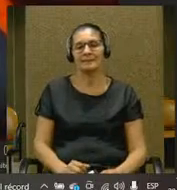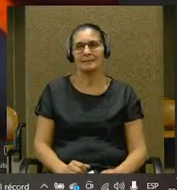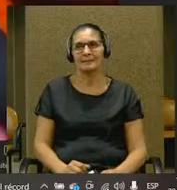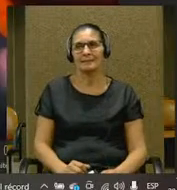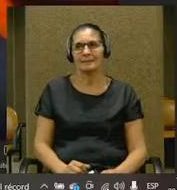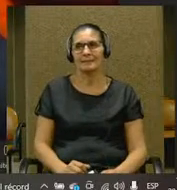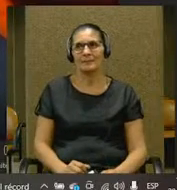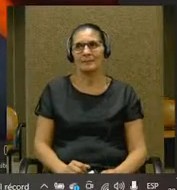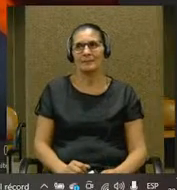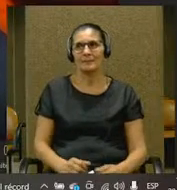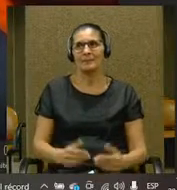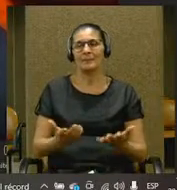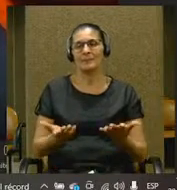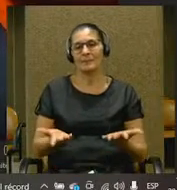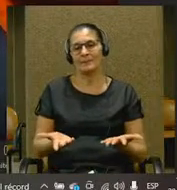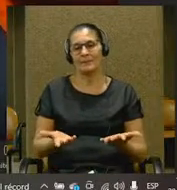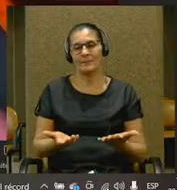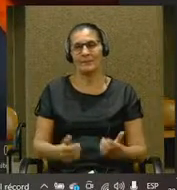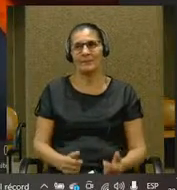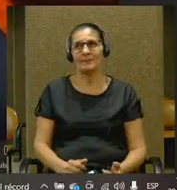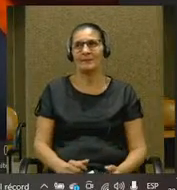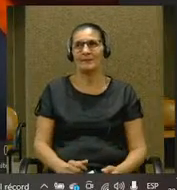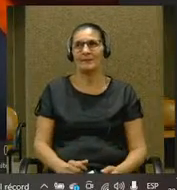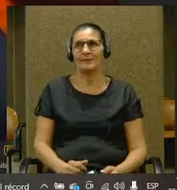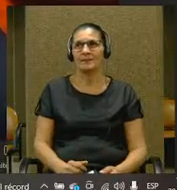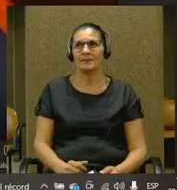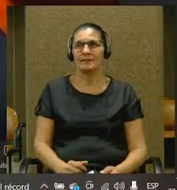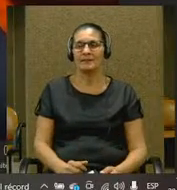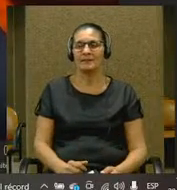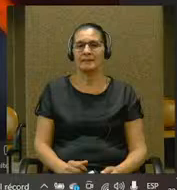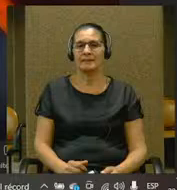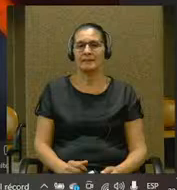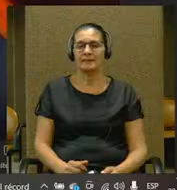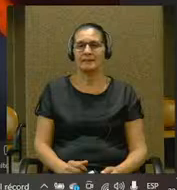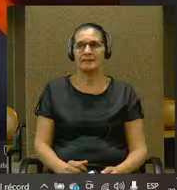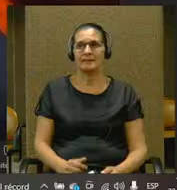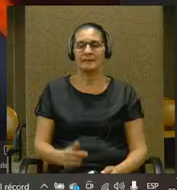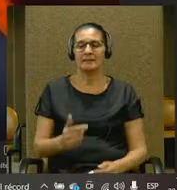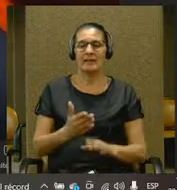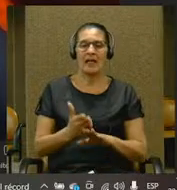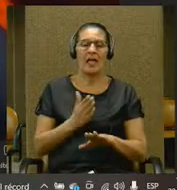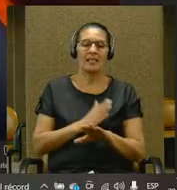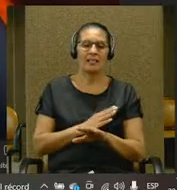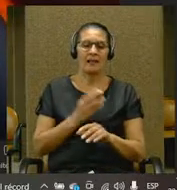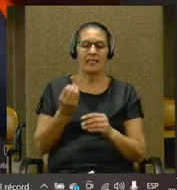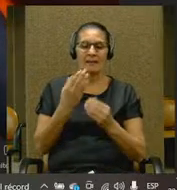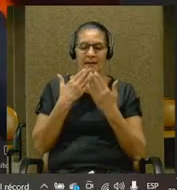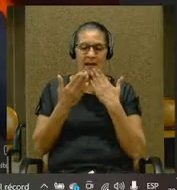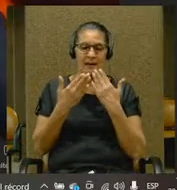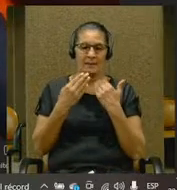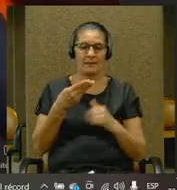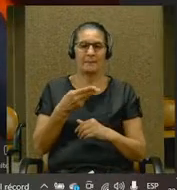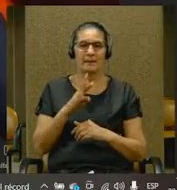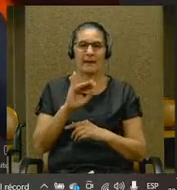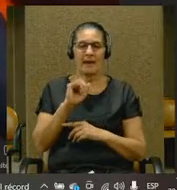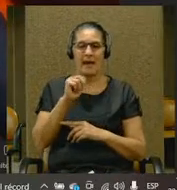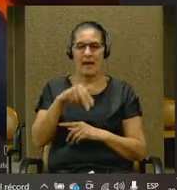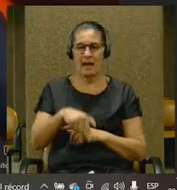What I said is, while we're waiting for other questions for Brian to come in, Santiago just WhatsApped me a question,